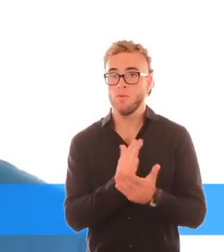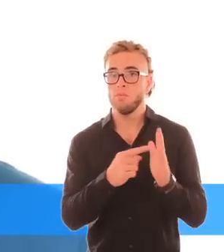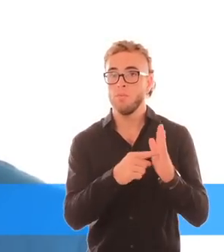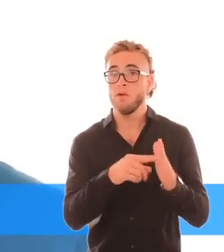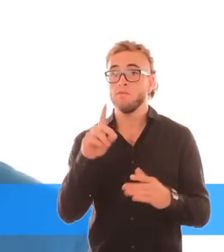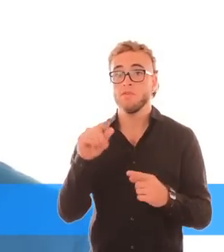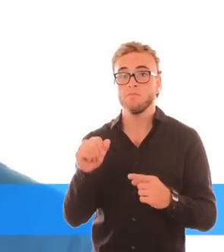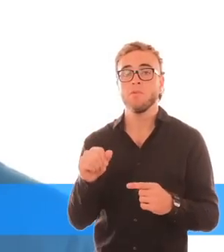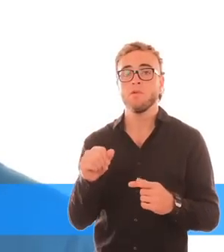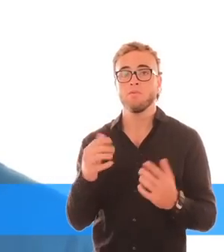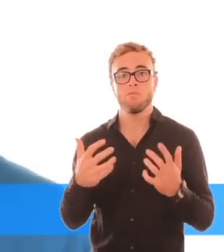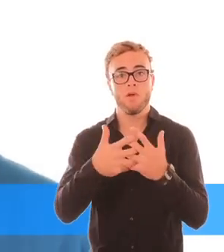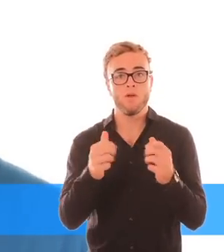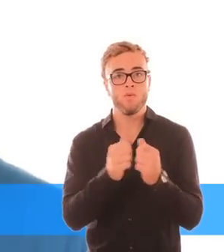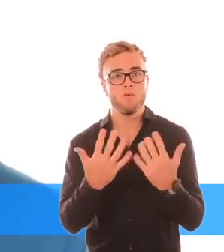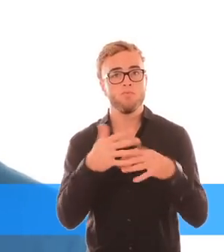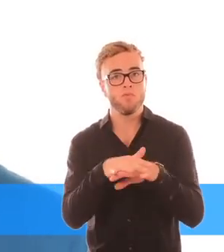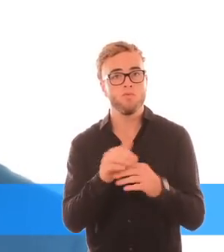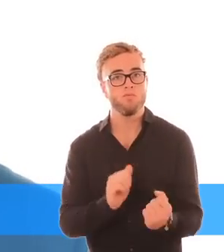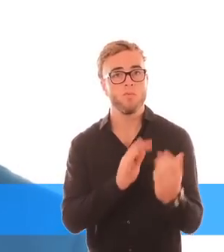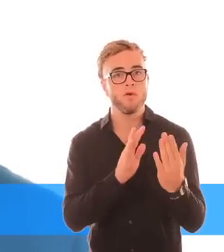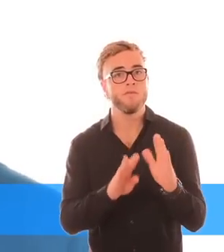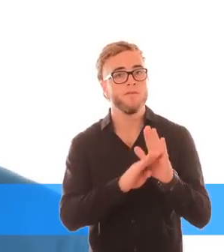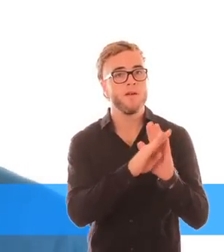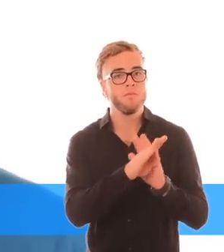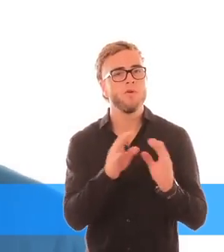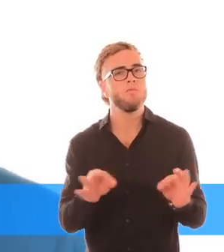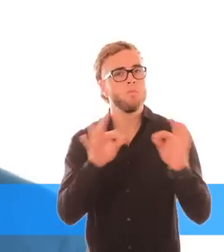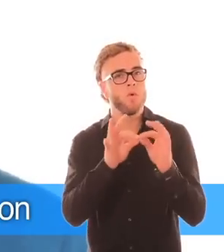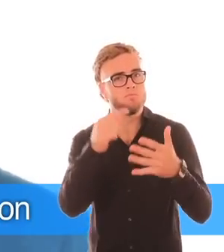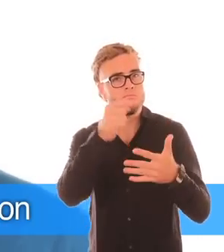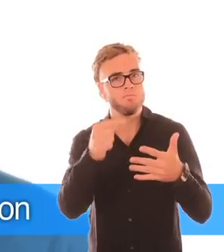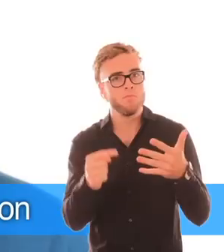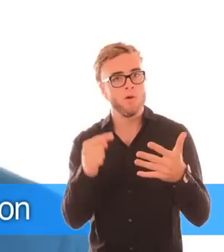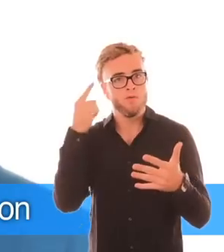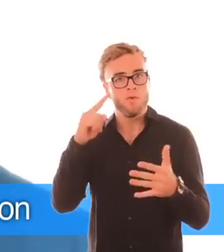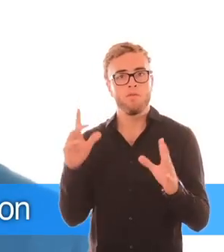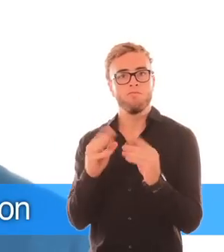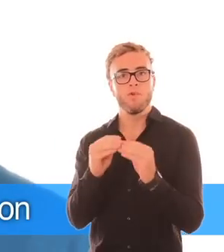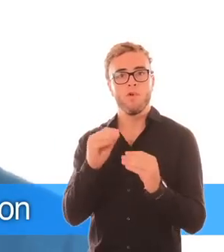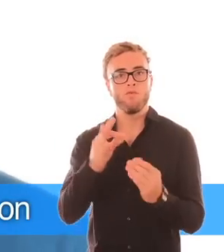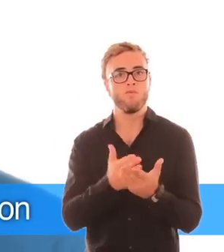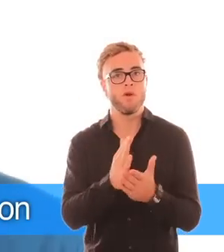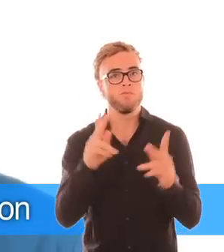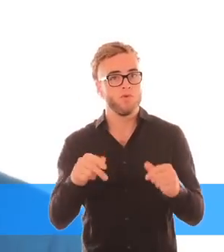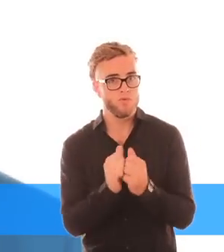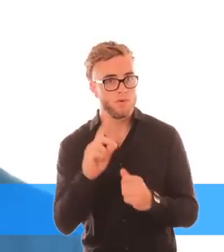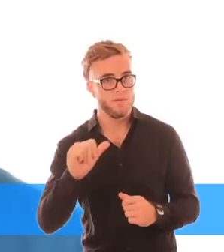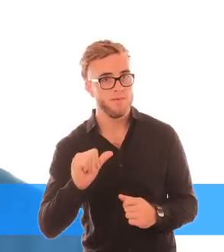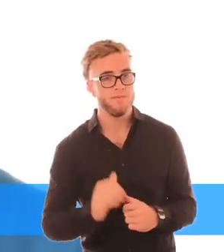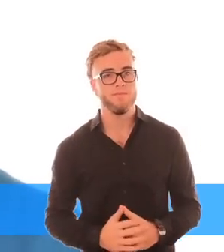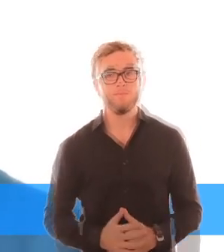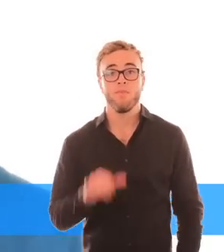the human rights models of disability combined with an inclusive approach to development are fundamental principles of the Convention on the Rights of Persons